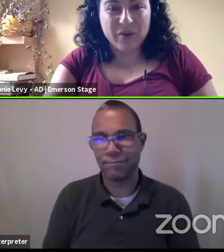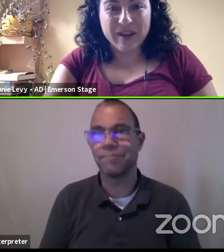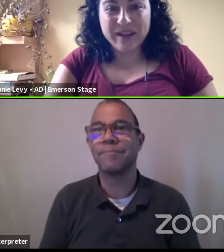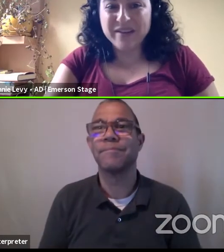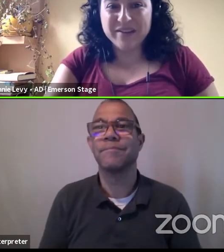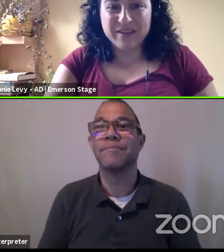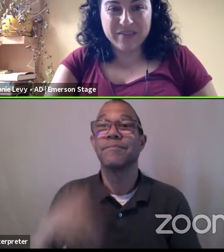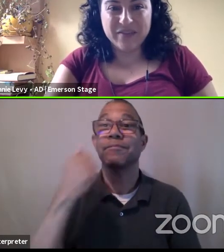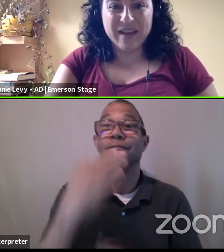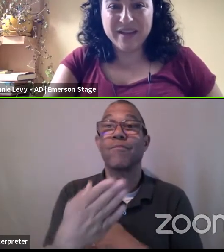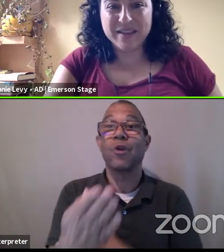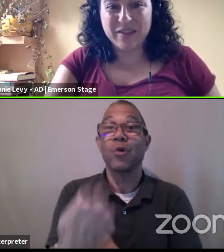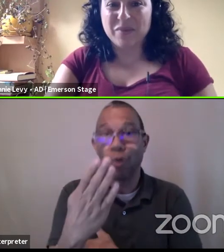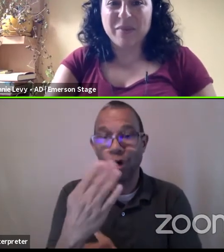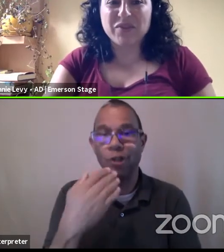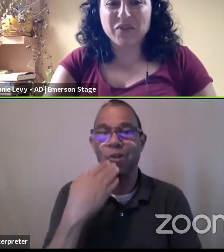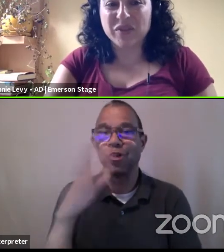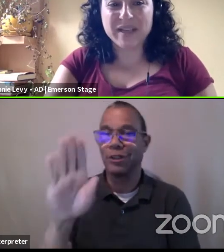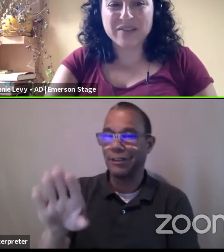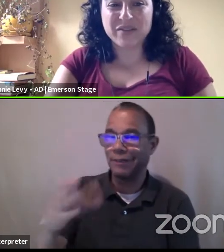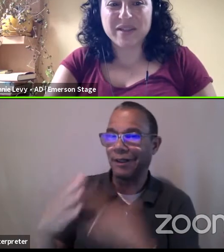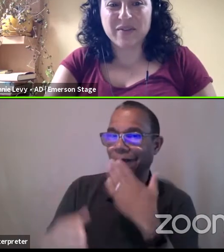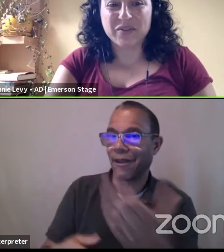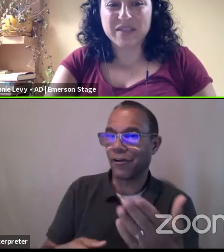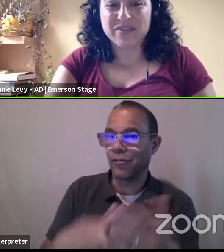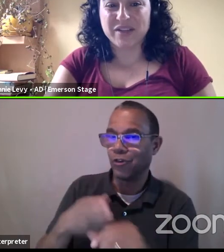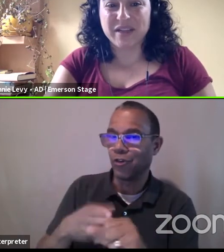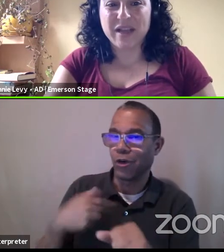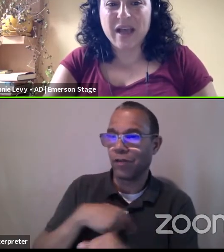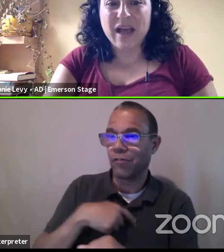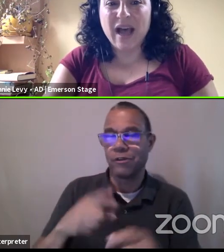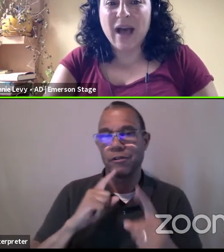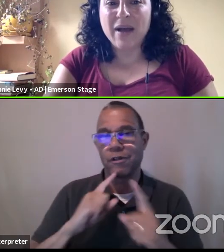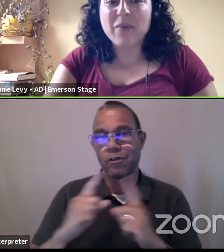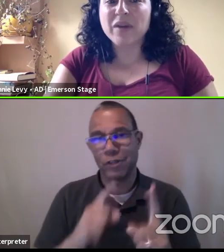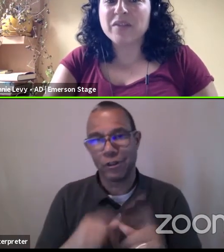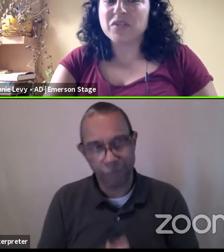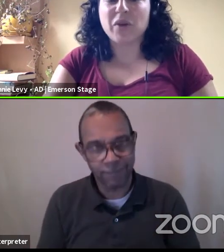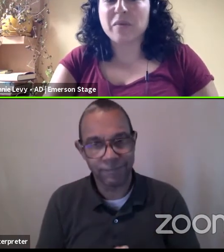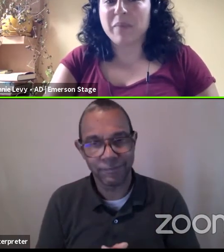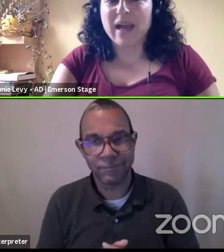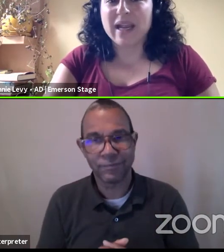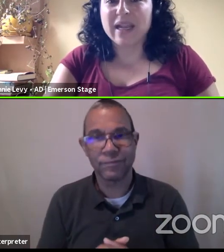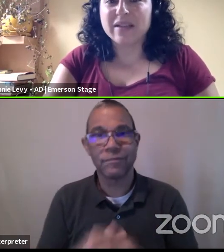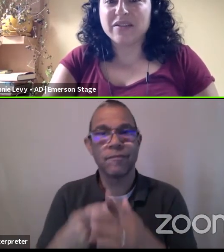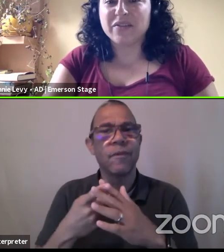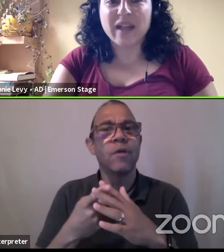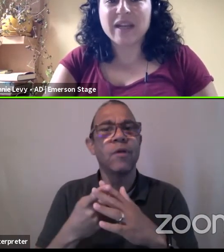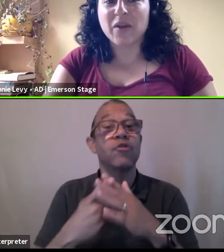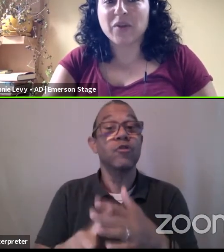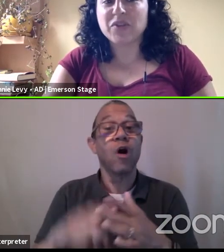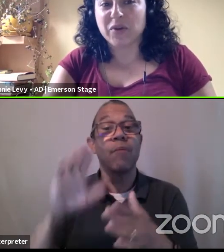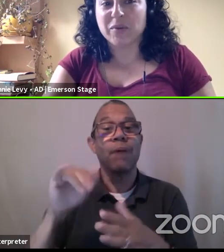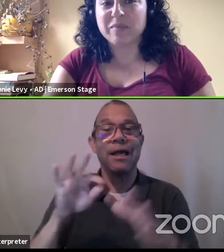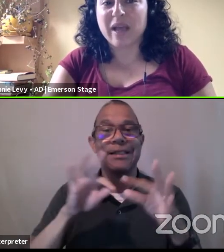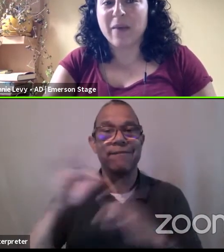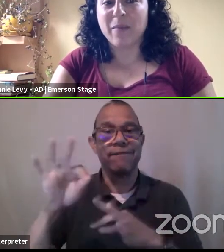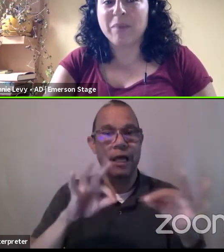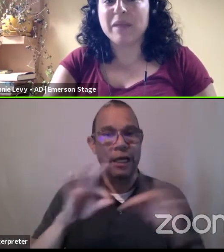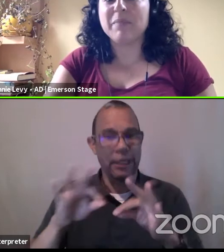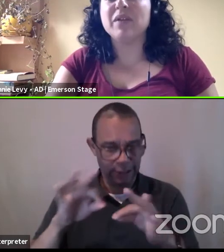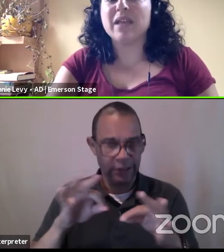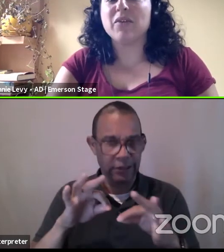Good morning. Good evening. Thank you so much for joining us for this conversation. I want to start by defining our terms.